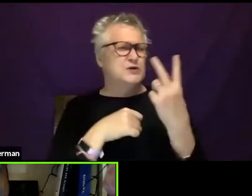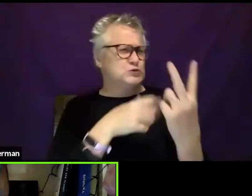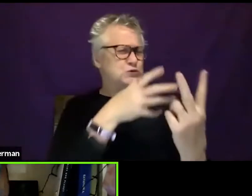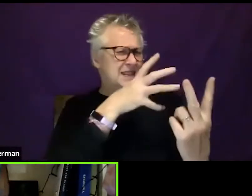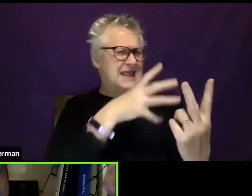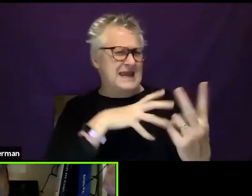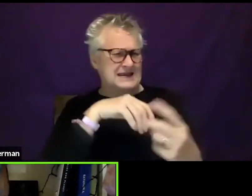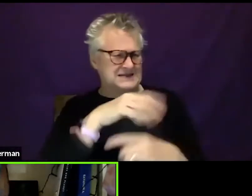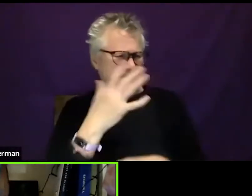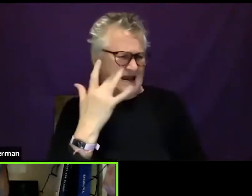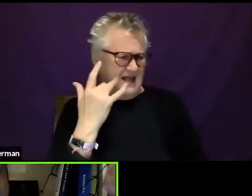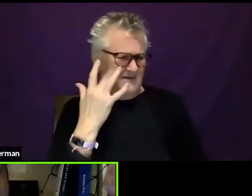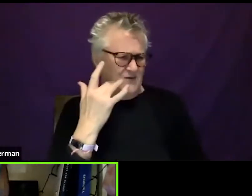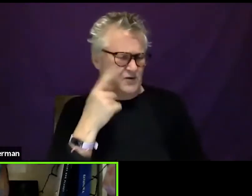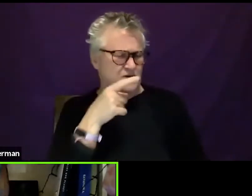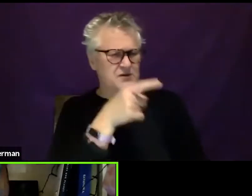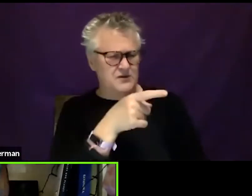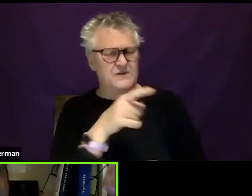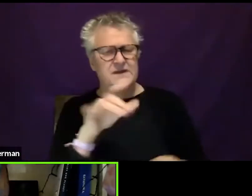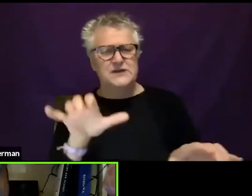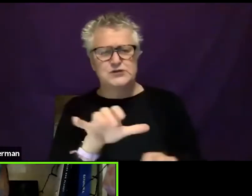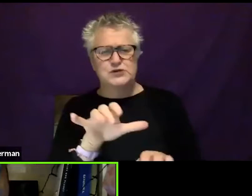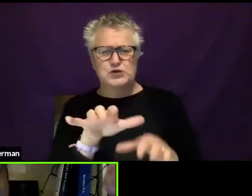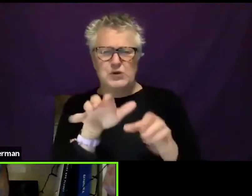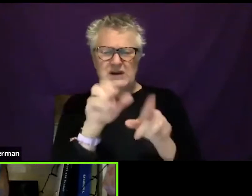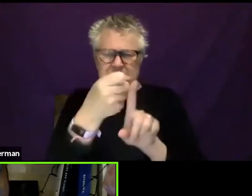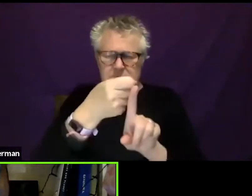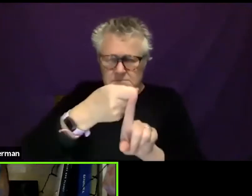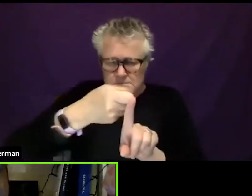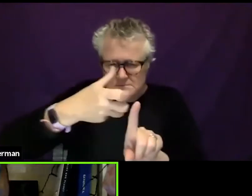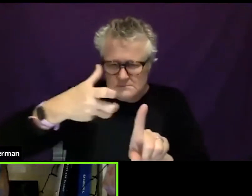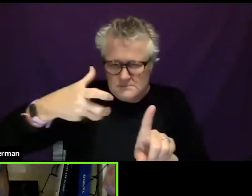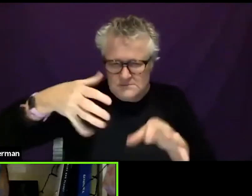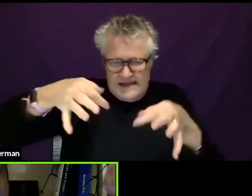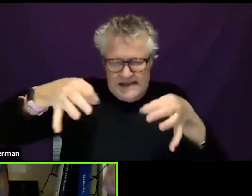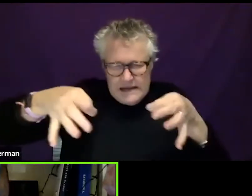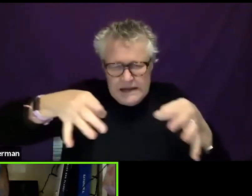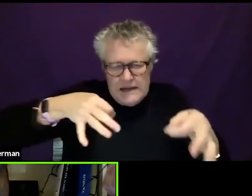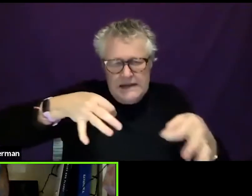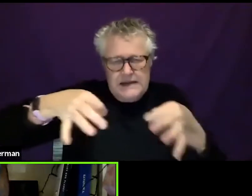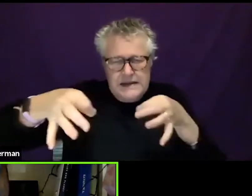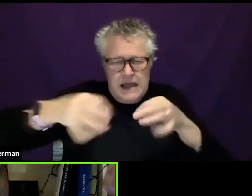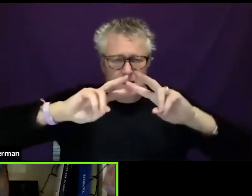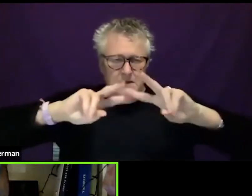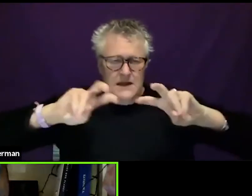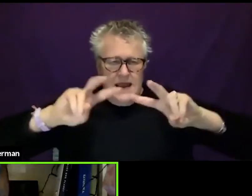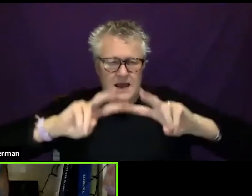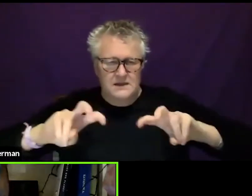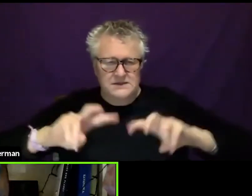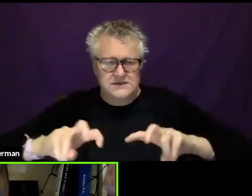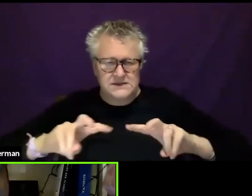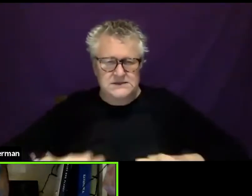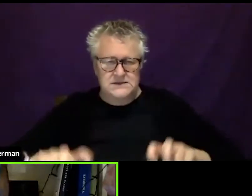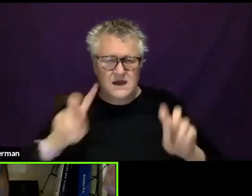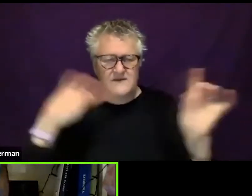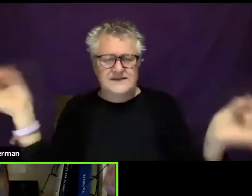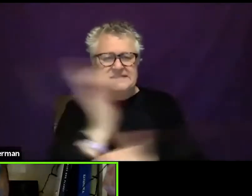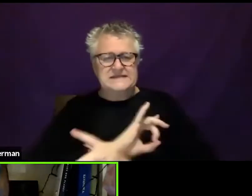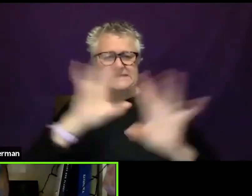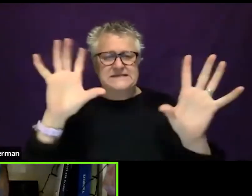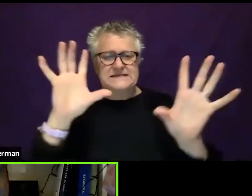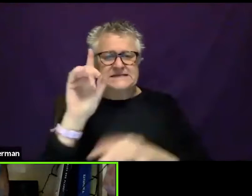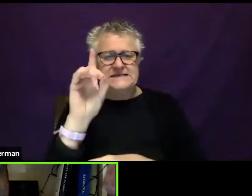who do detailed analysis of disaster films. And I went on and I spoke